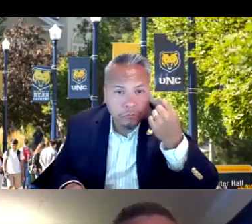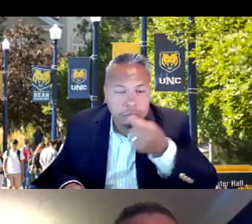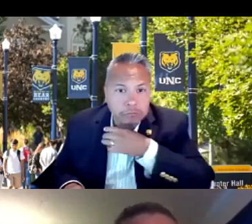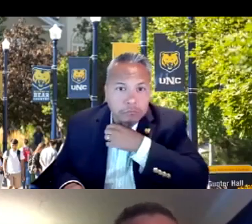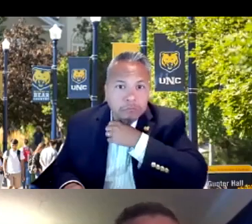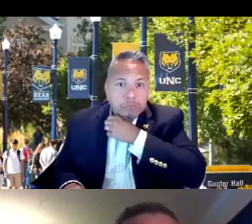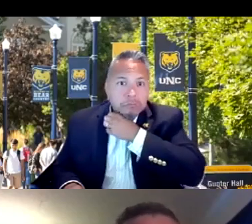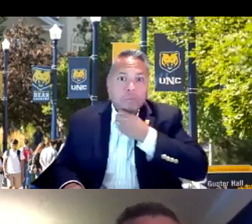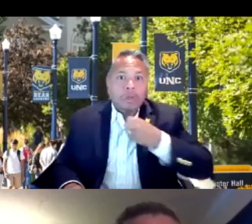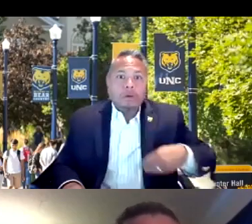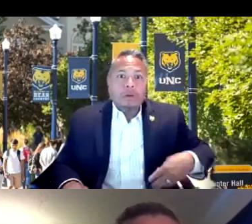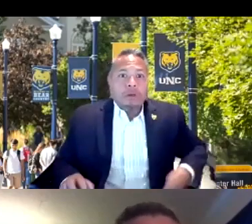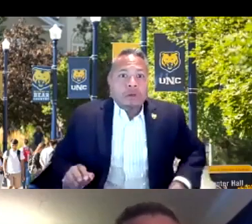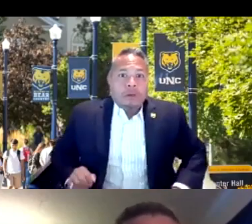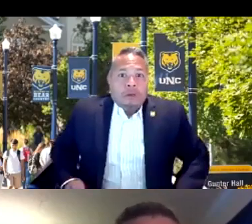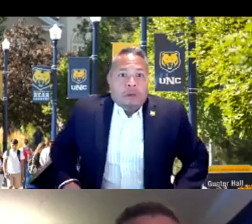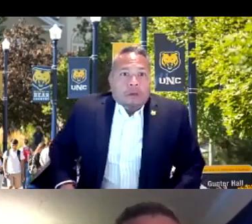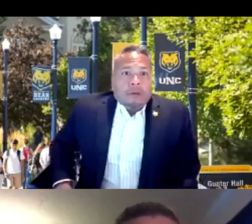not